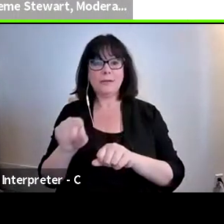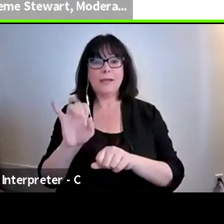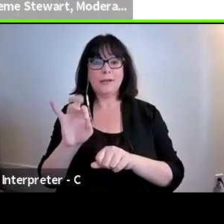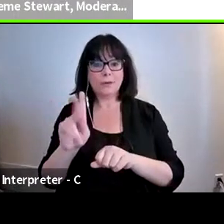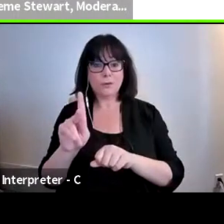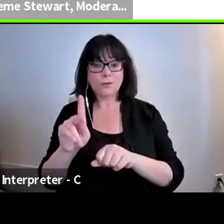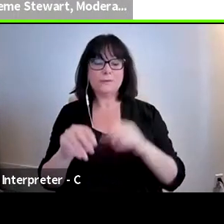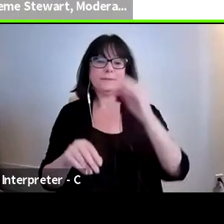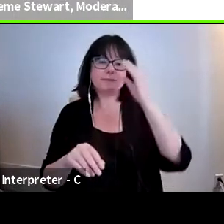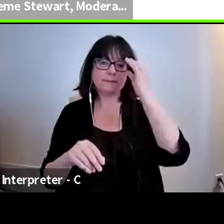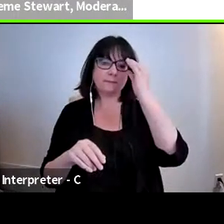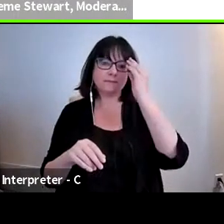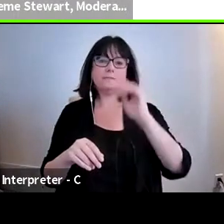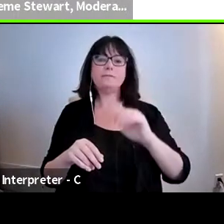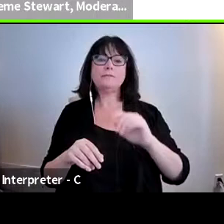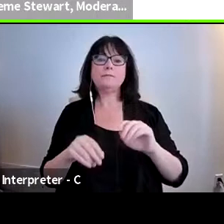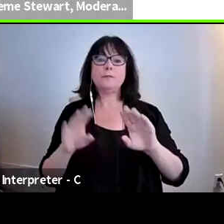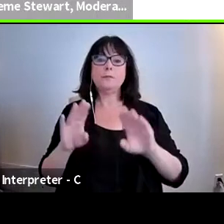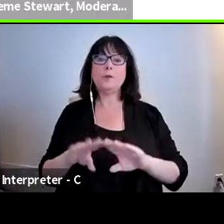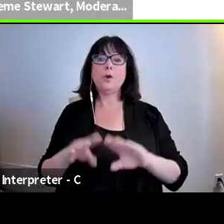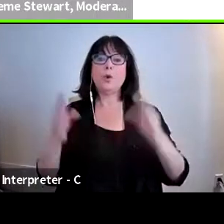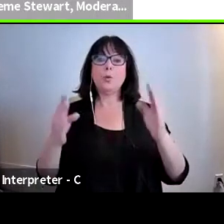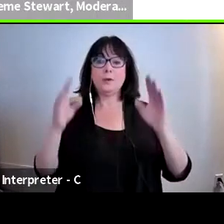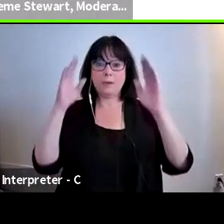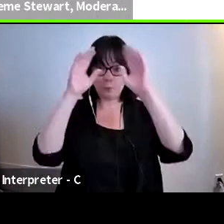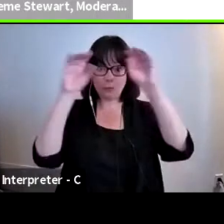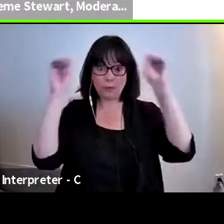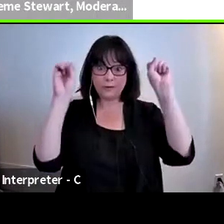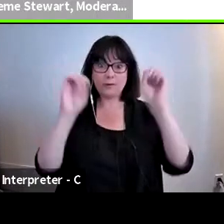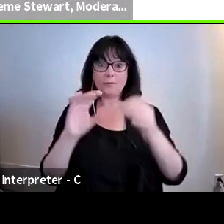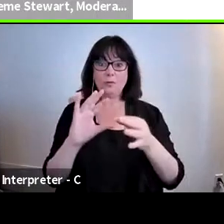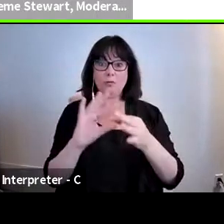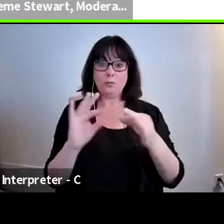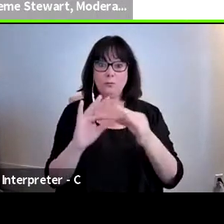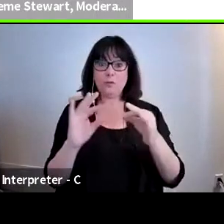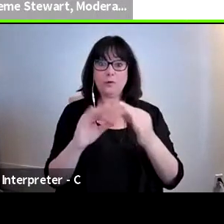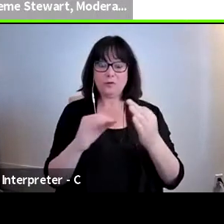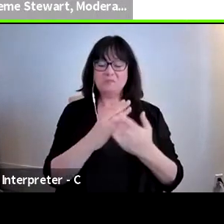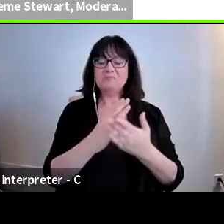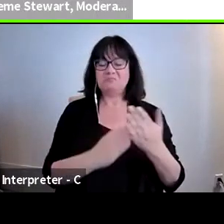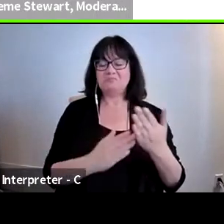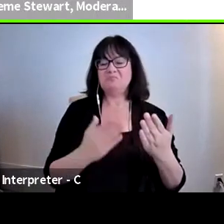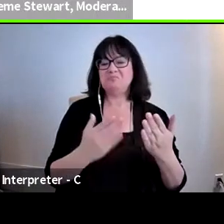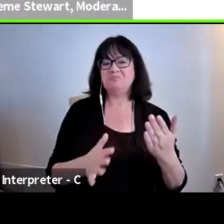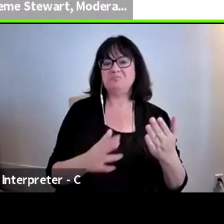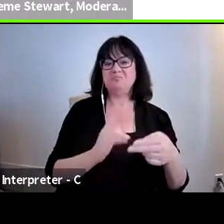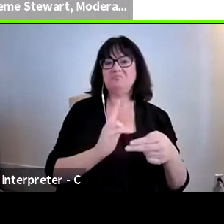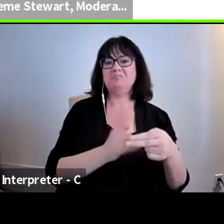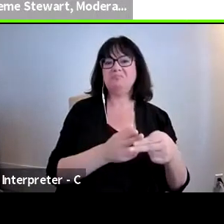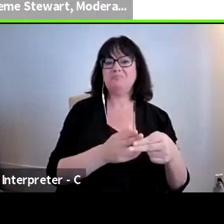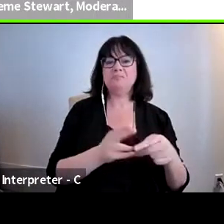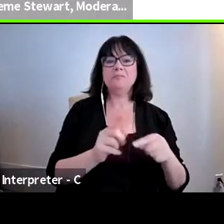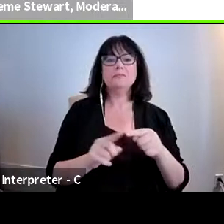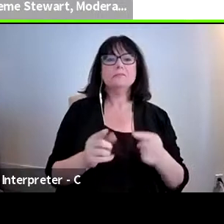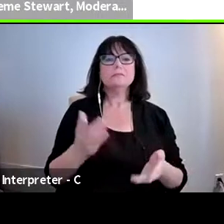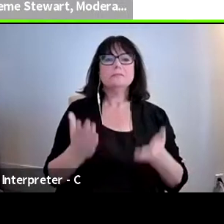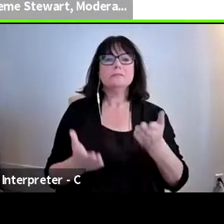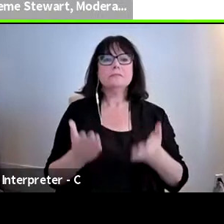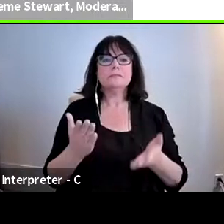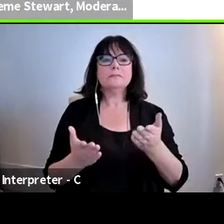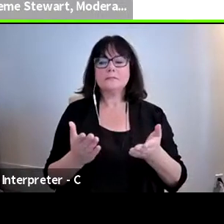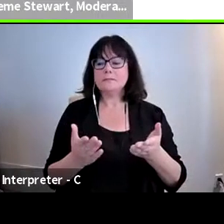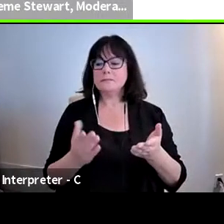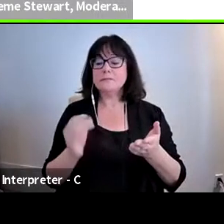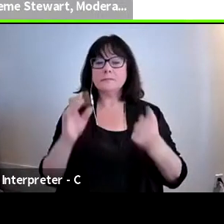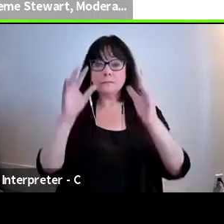in the opening remarks, but I wonder if the panel and President Lenton can provide a sort of a very specific answer